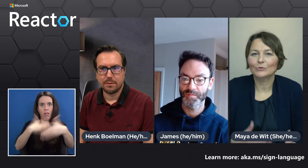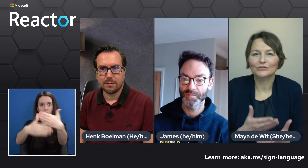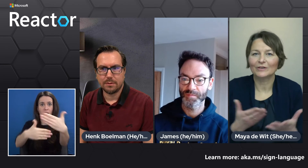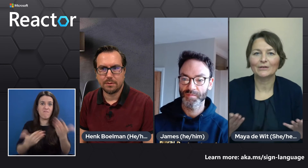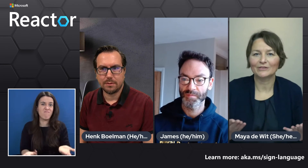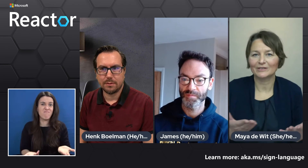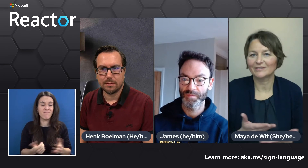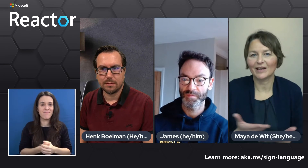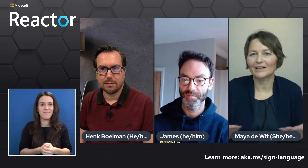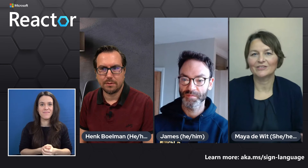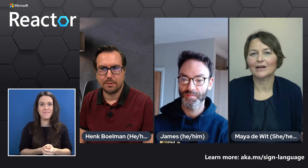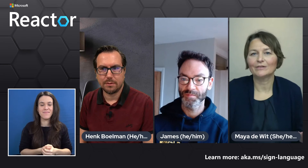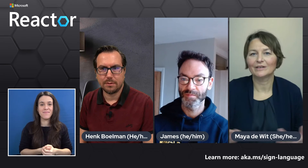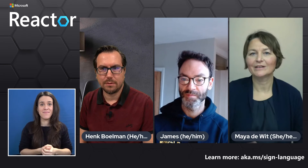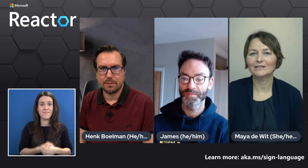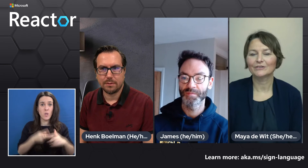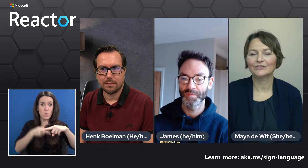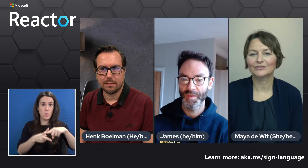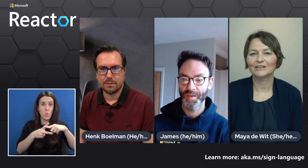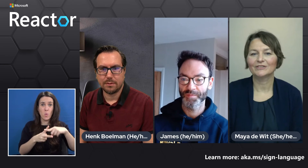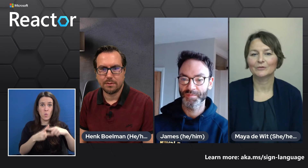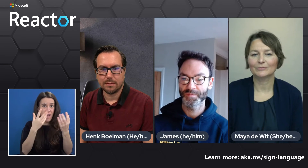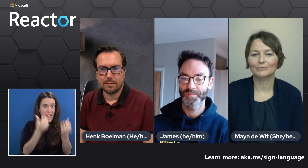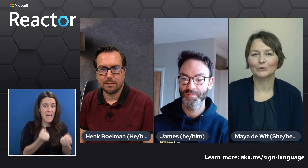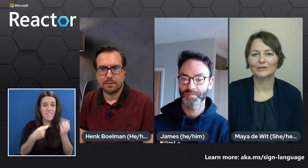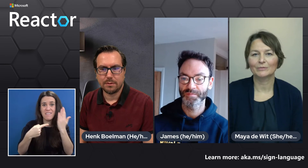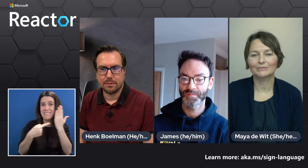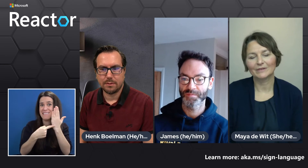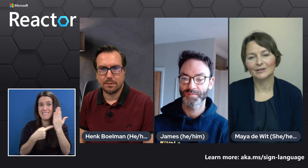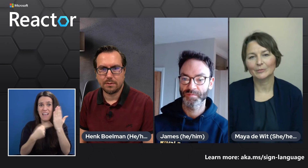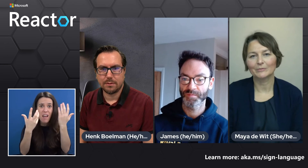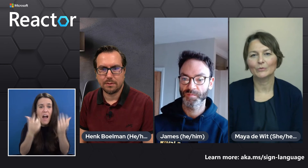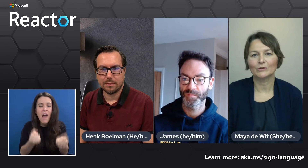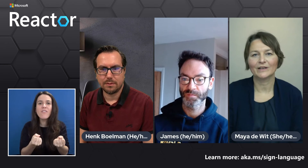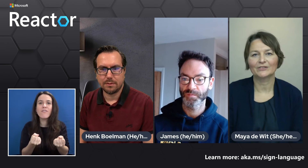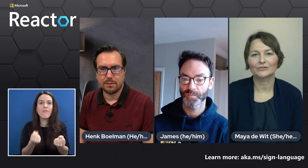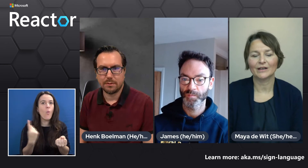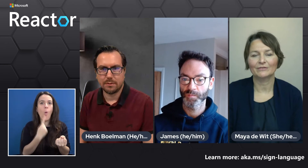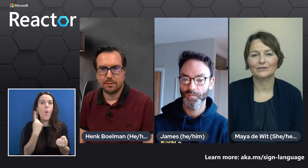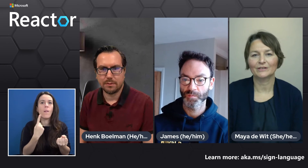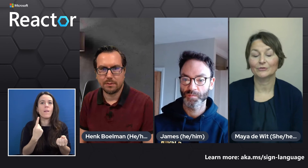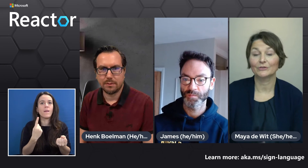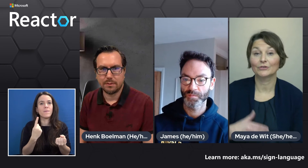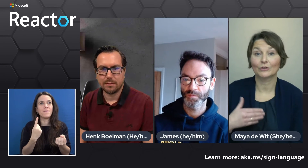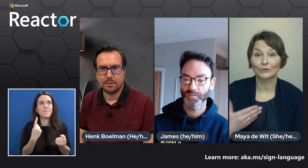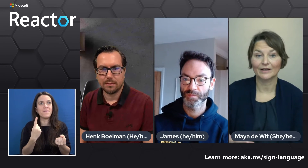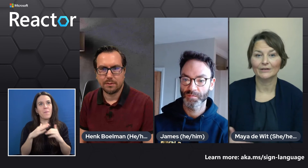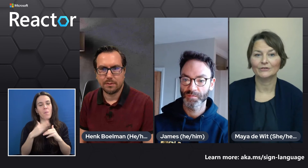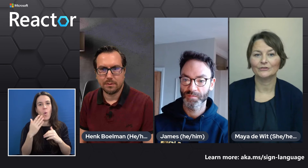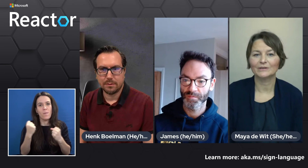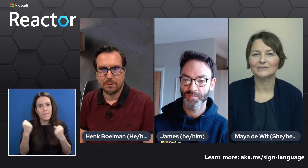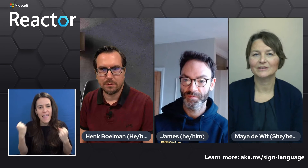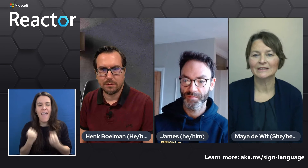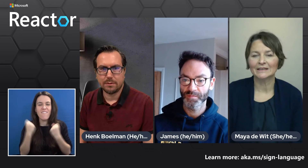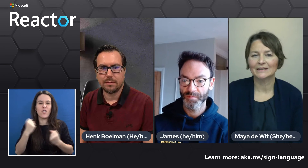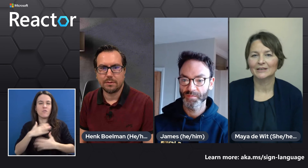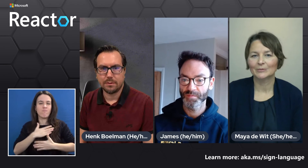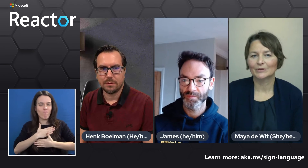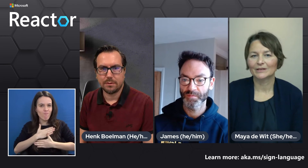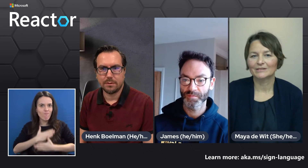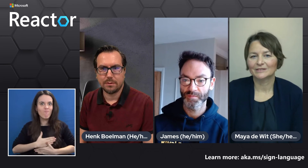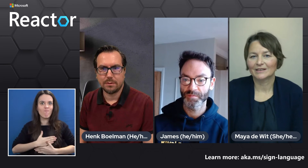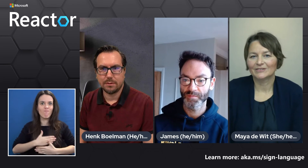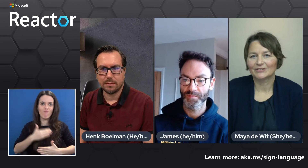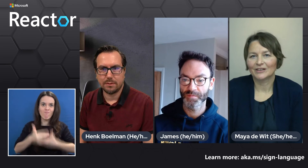the tools are out there, the tech is out there. You just need to put a little bit more of extra effort into it to learn how to do it.